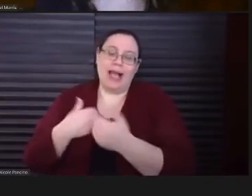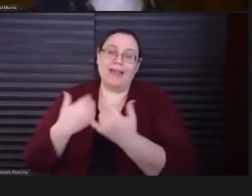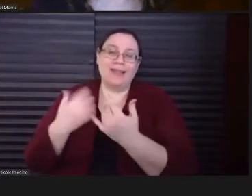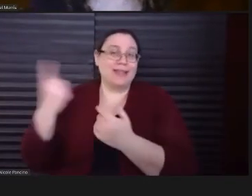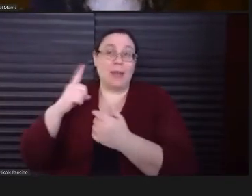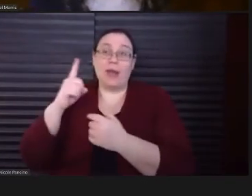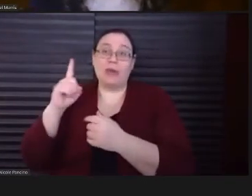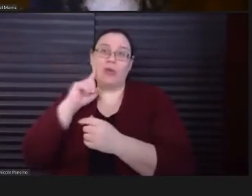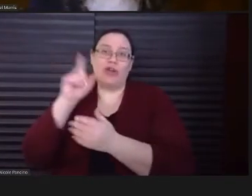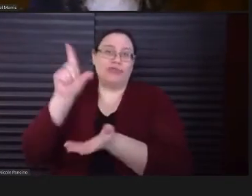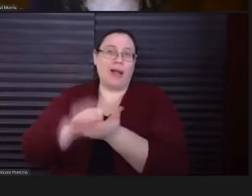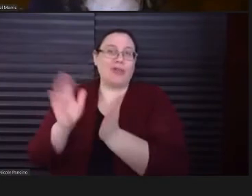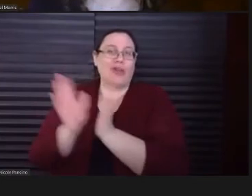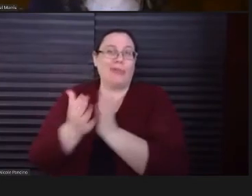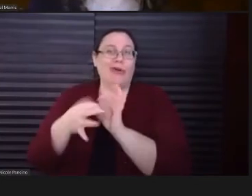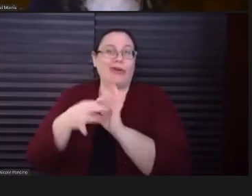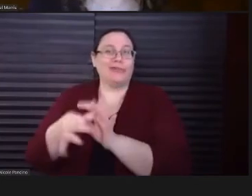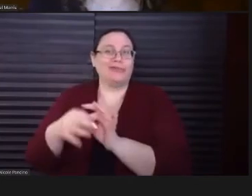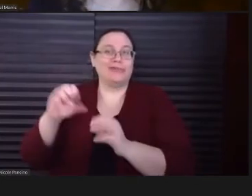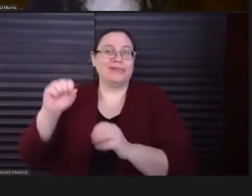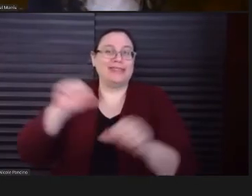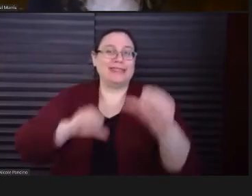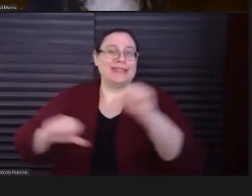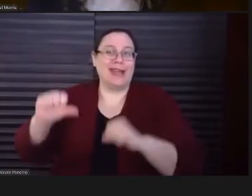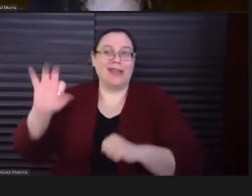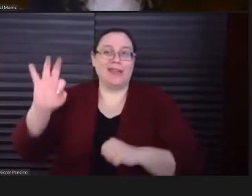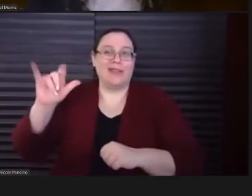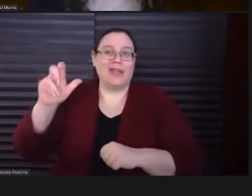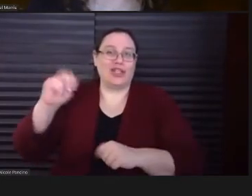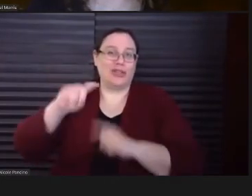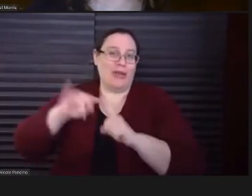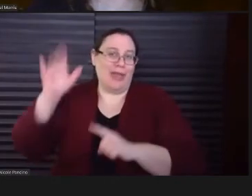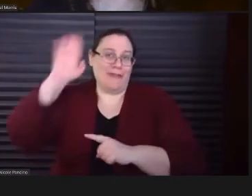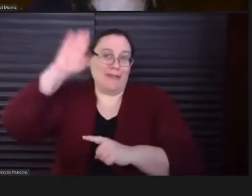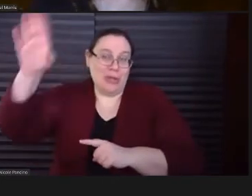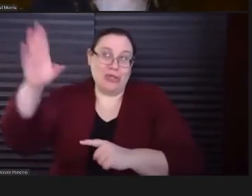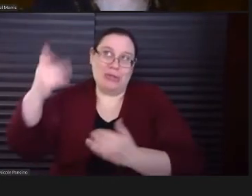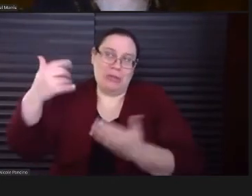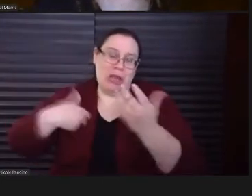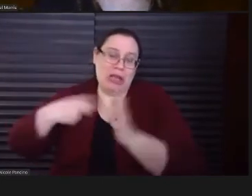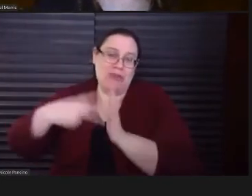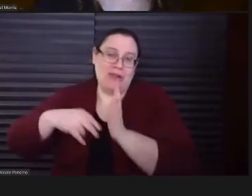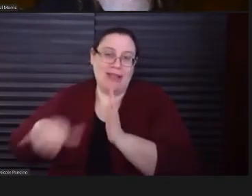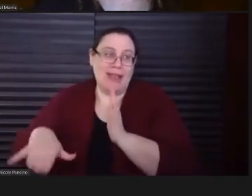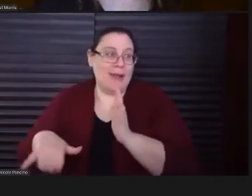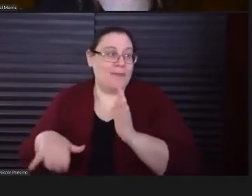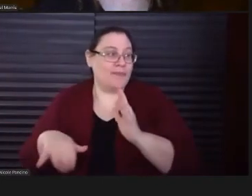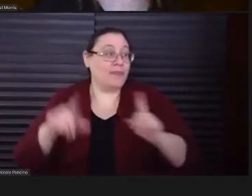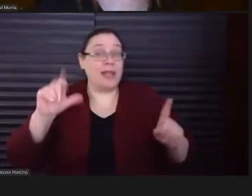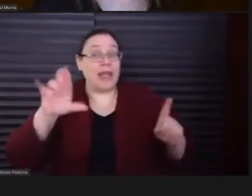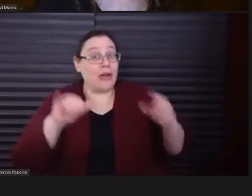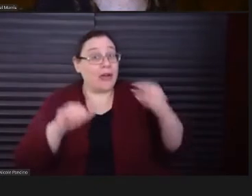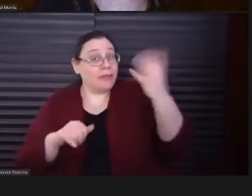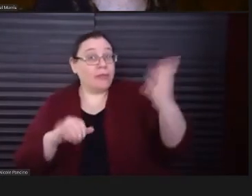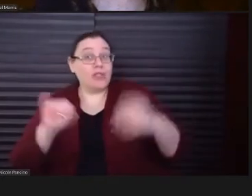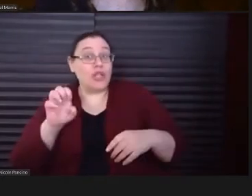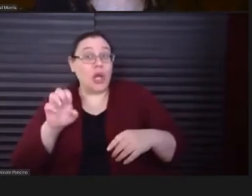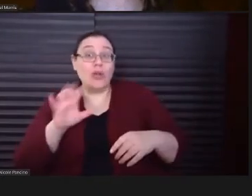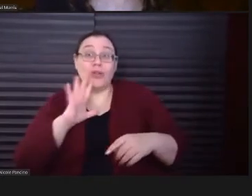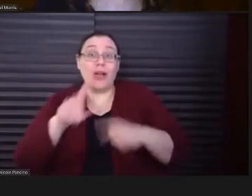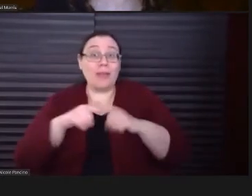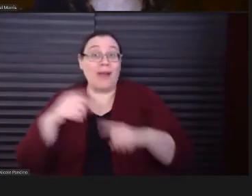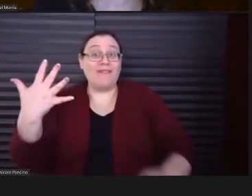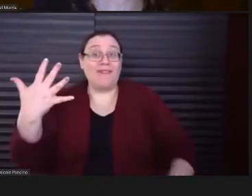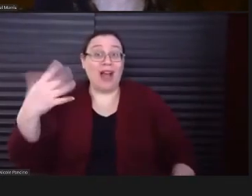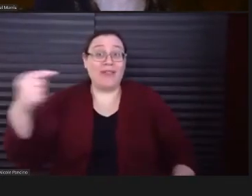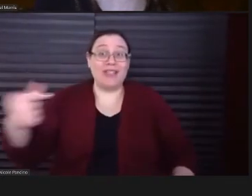really delve into. So it sounds like I finally get to read that in Ready. Well, Joe, you're talking about 5G wireless, and